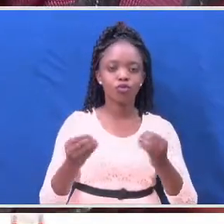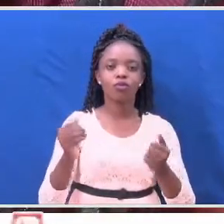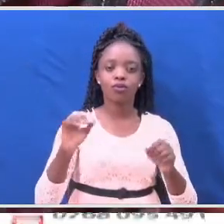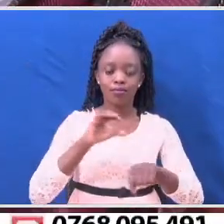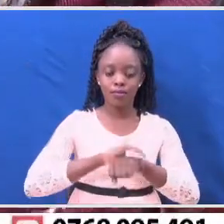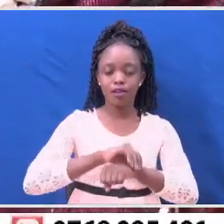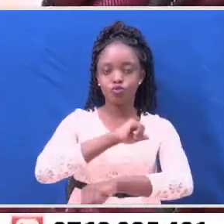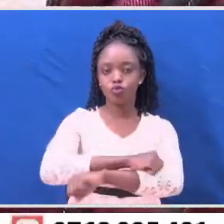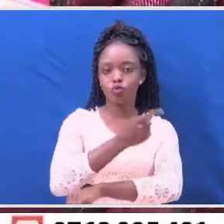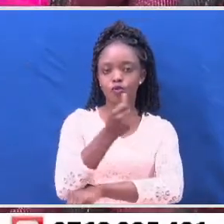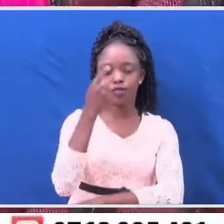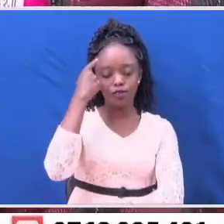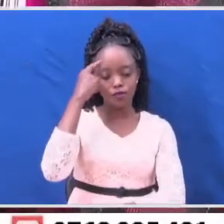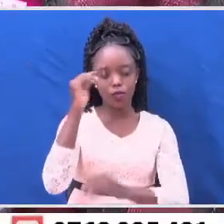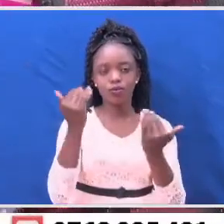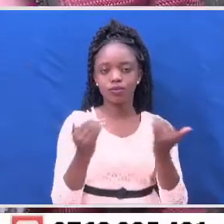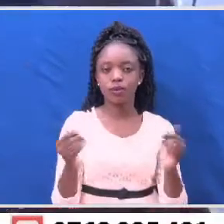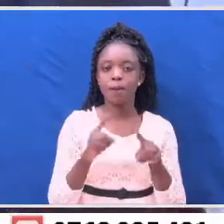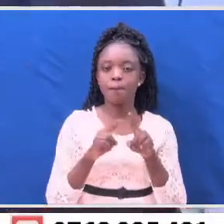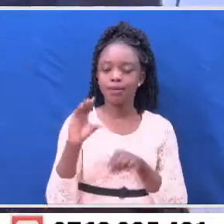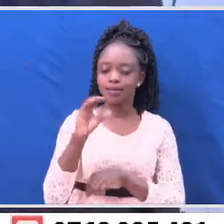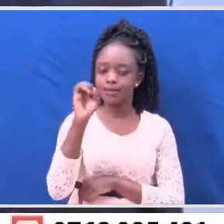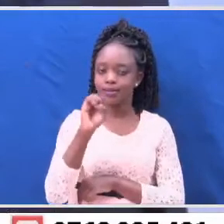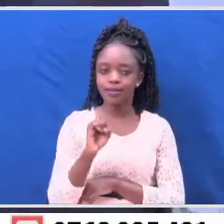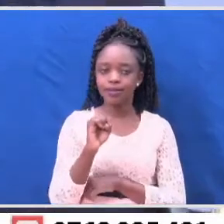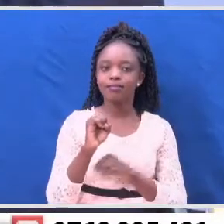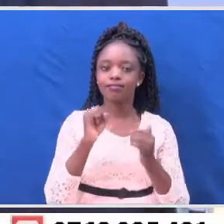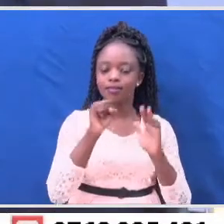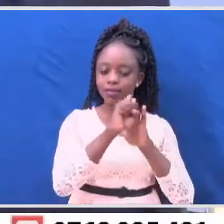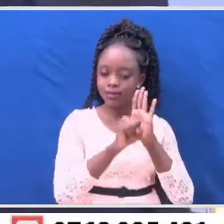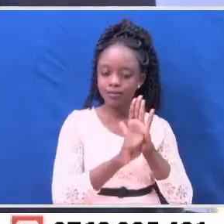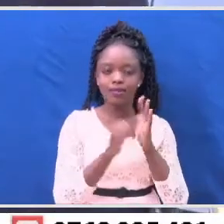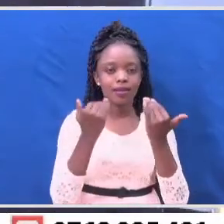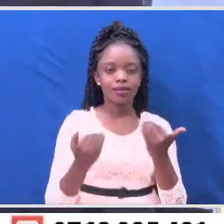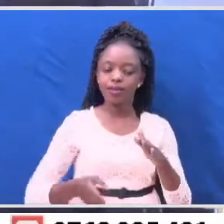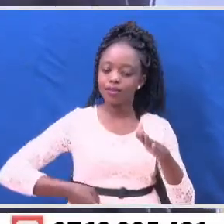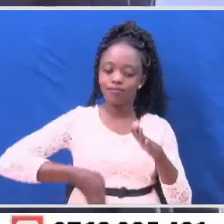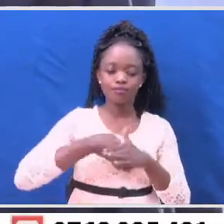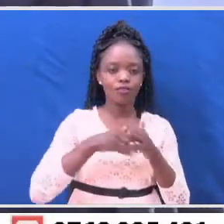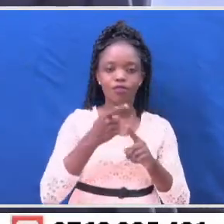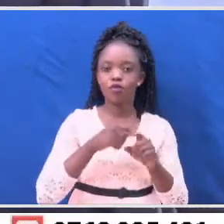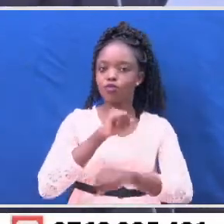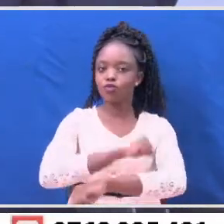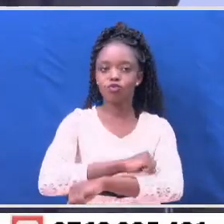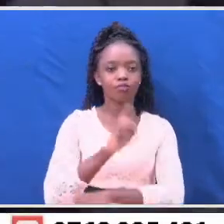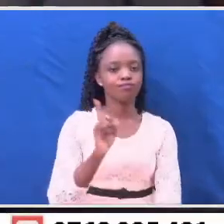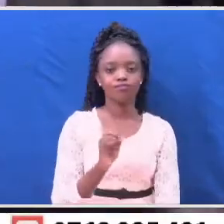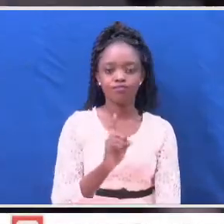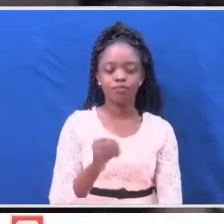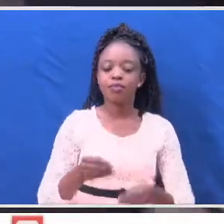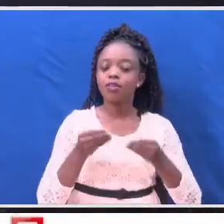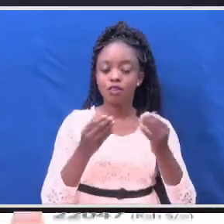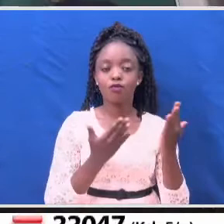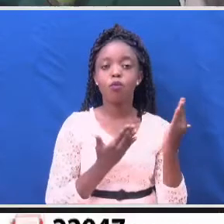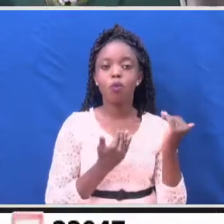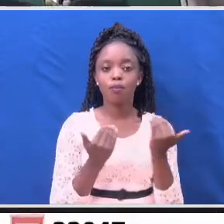fees for their children. But with CS Magoha's statement that no child should be turned away for lack of school fees has given them hope